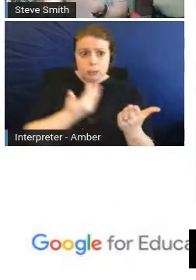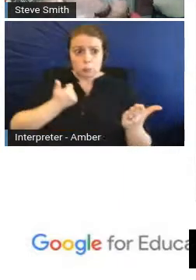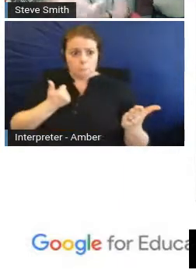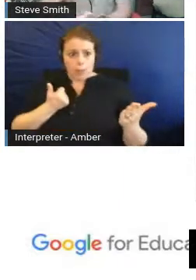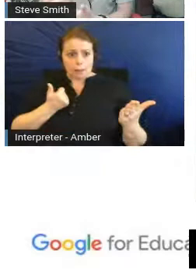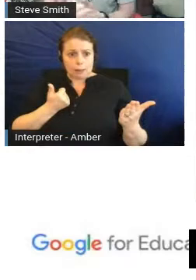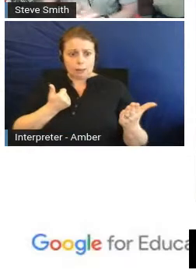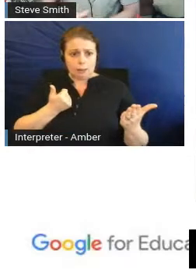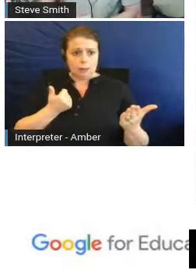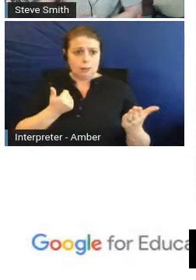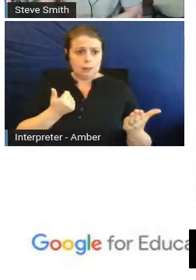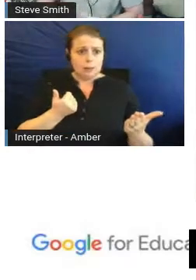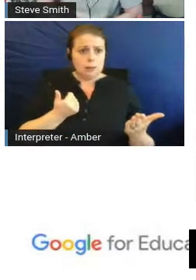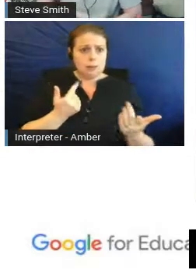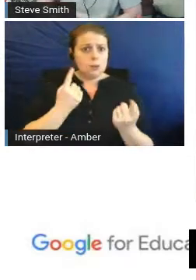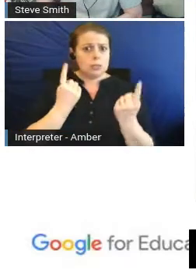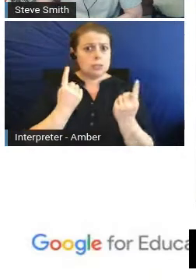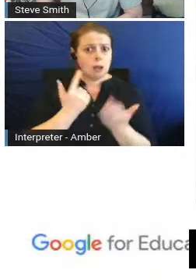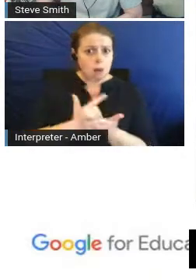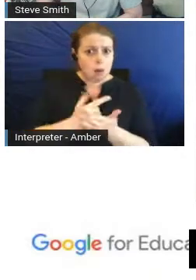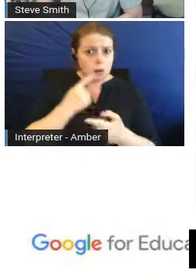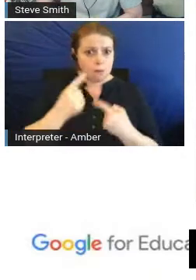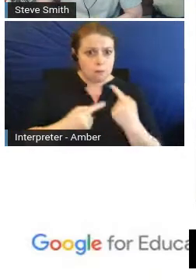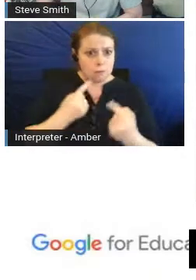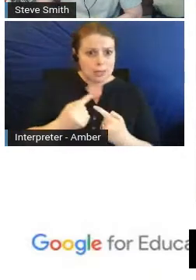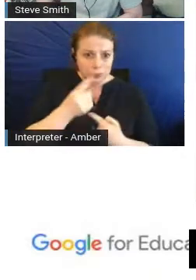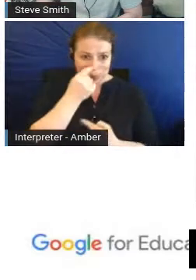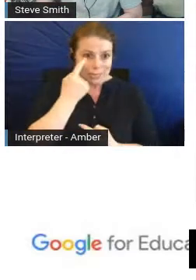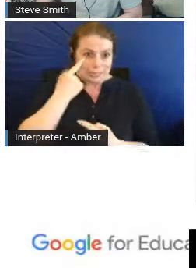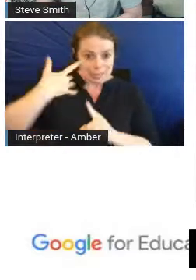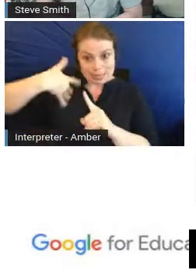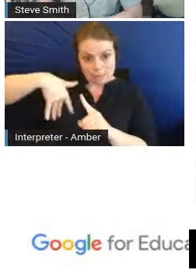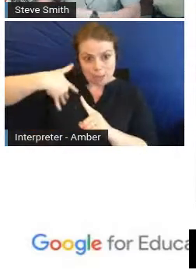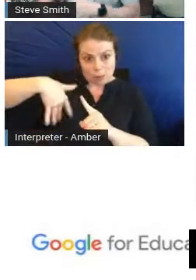lot of information of things we can see in the background of what's going on.